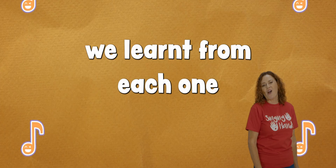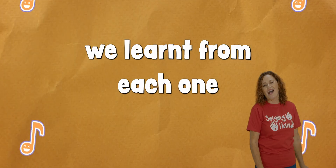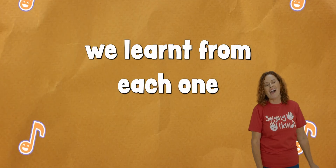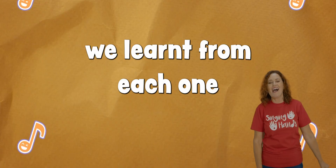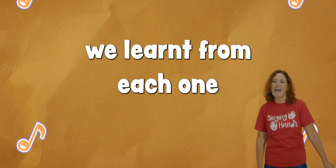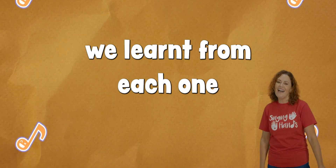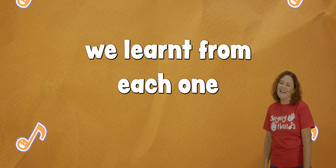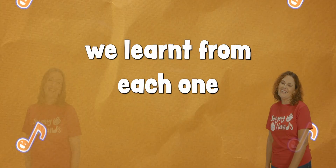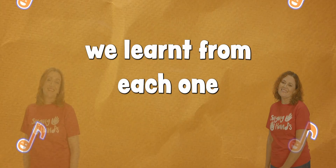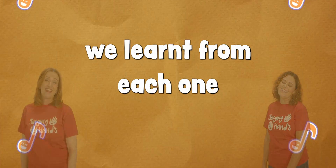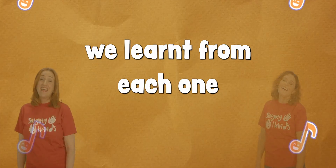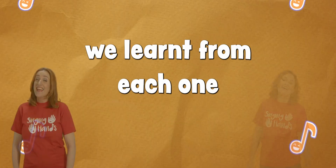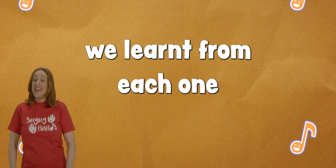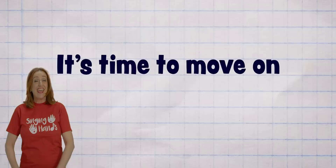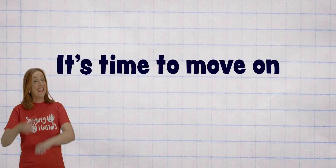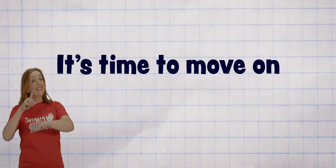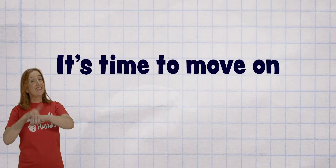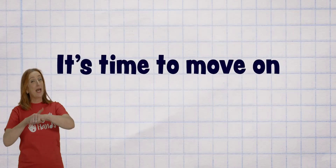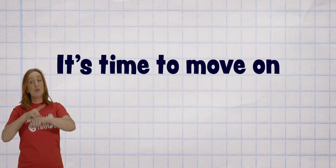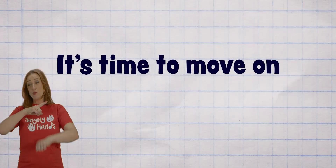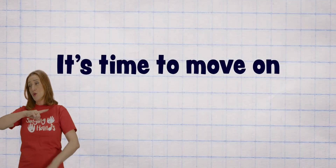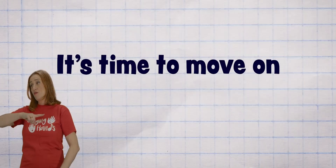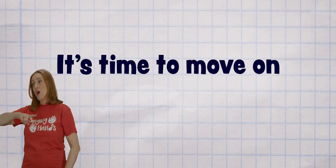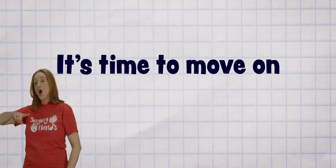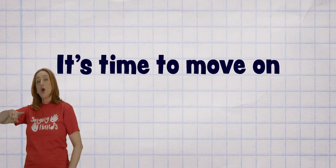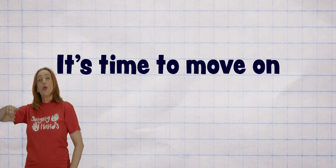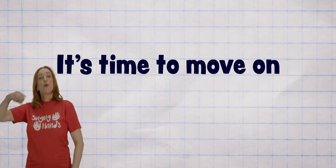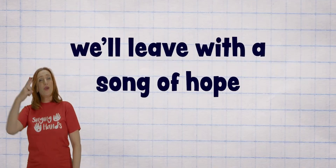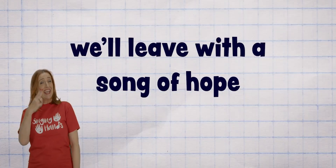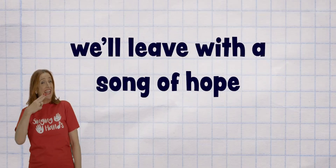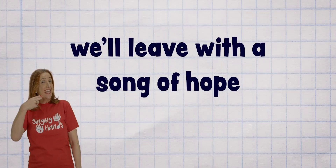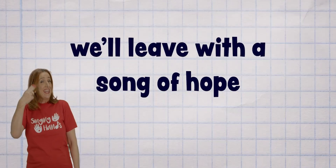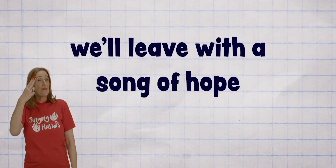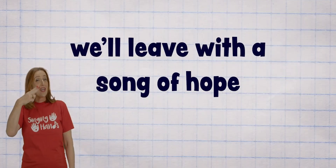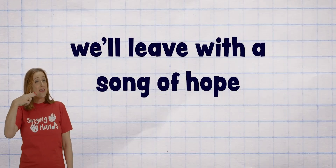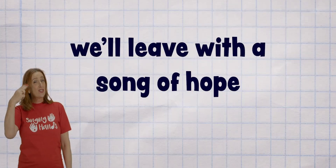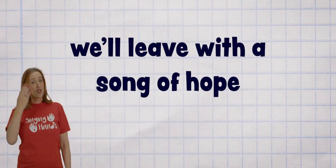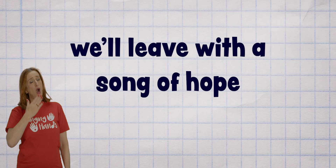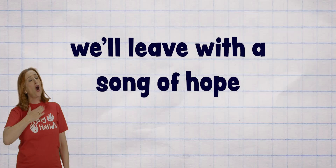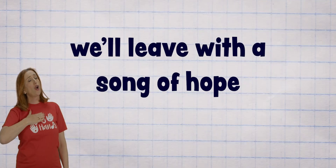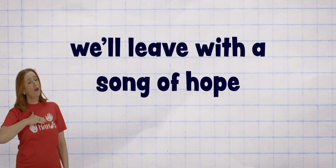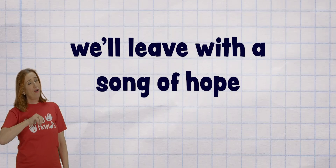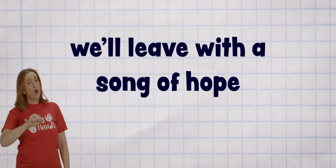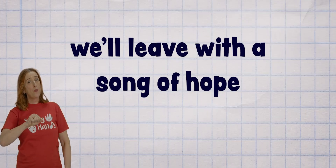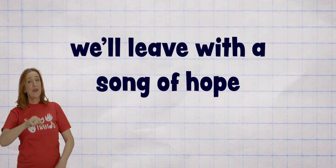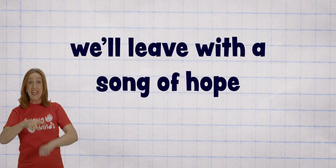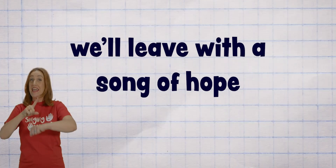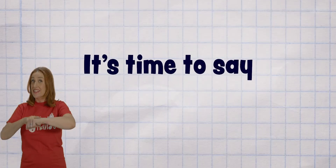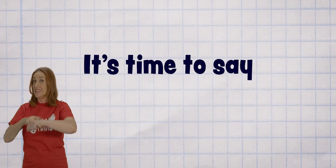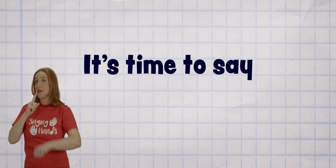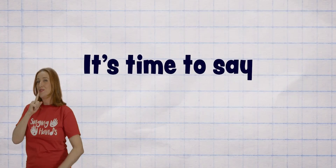always won. It's time to move on. We leave with a song of